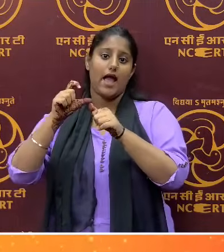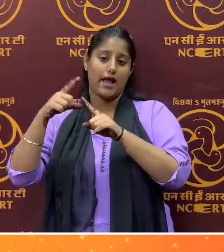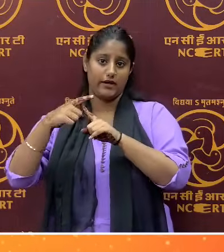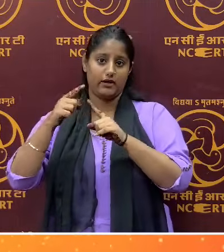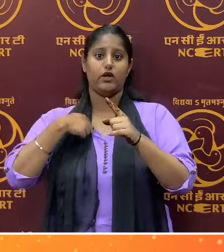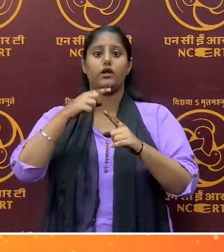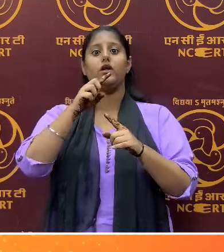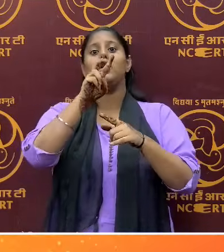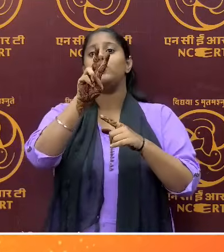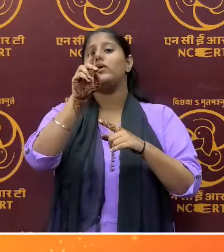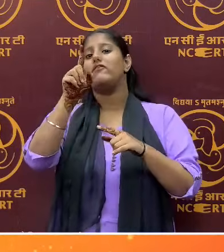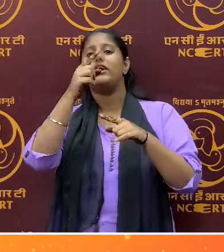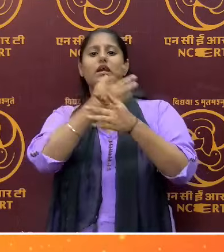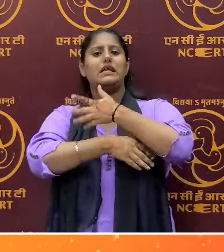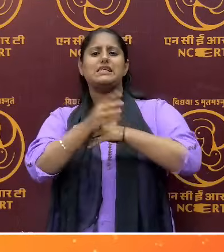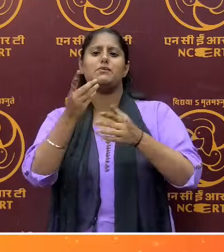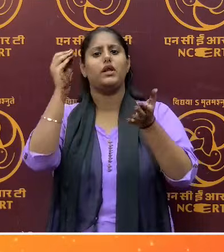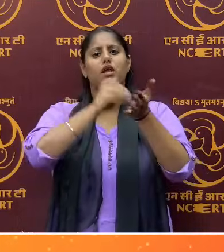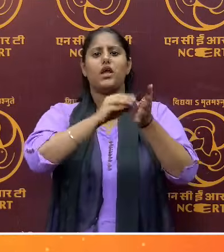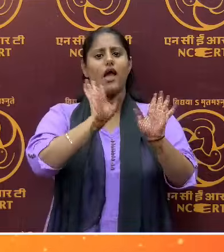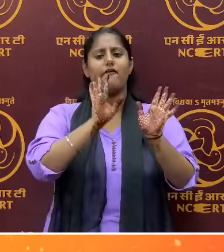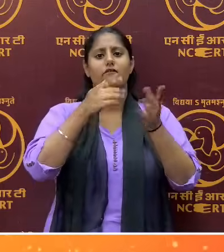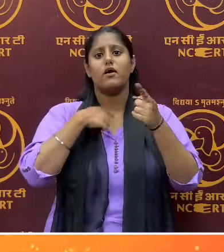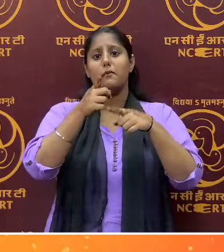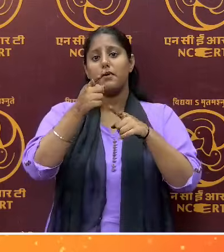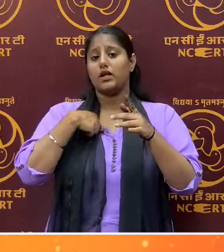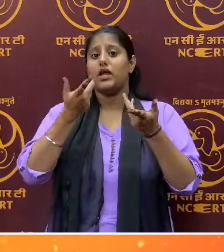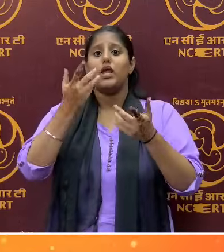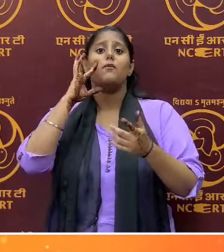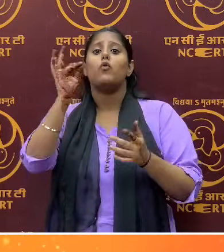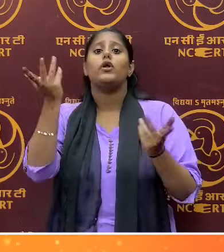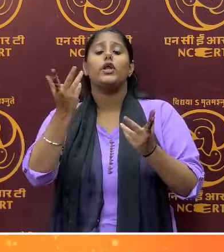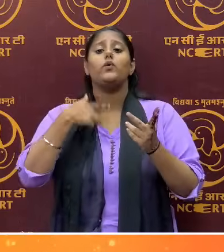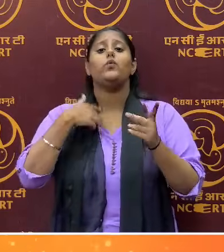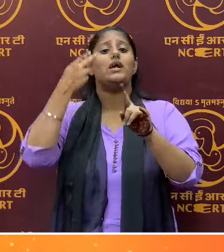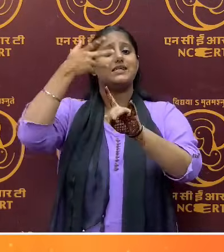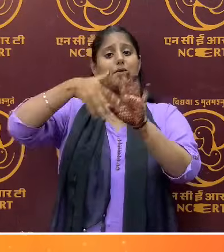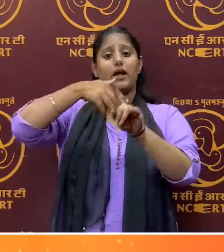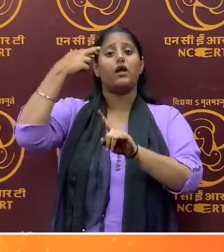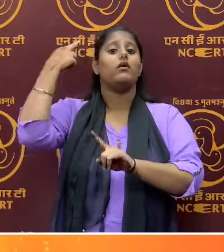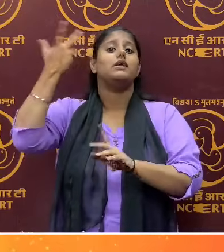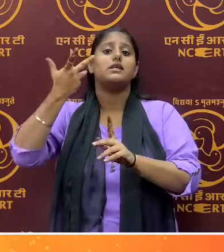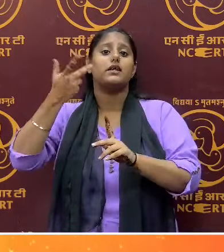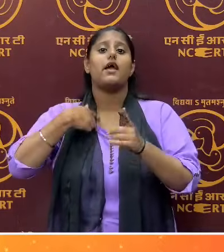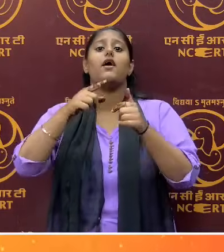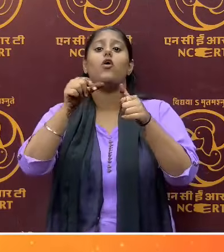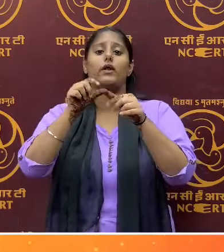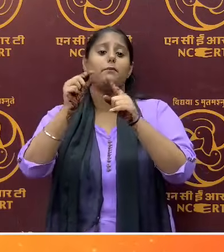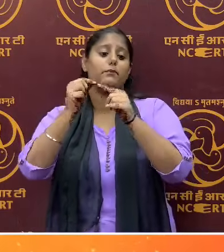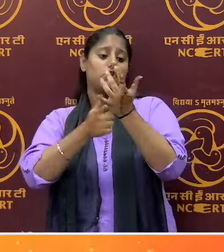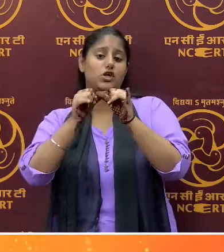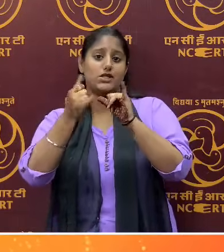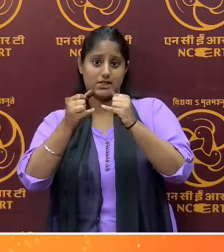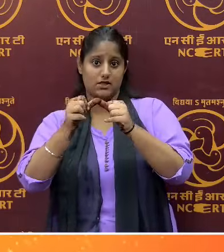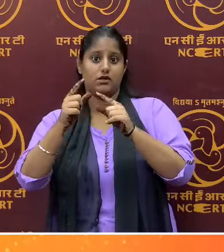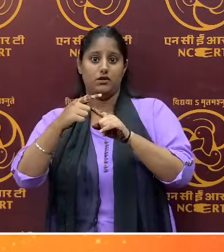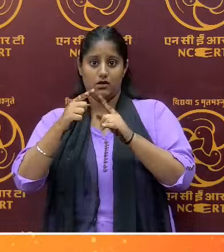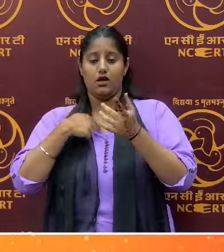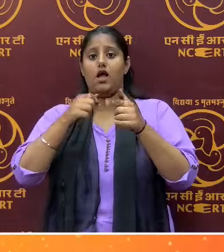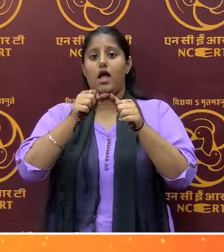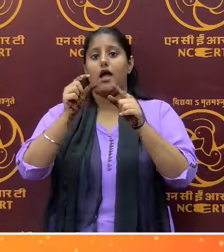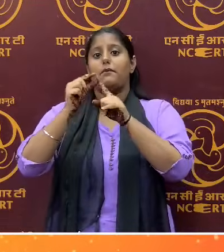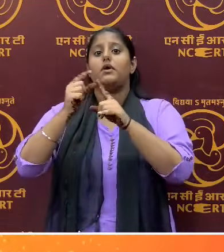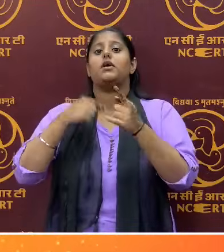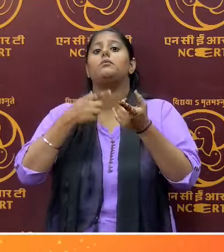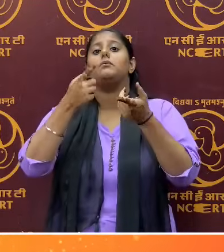21 disabilities. Early screening is very important, but why it is important and what role PRASHAST is playing in that, of course, we will tell you about